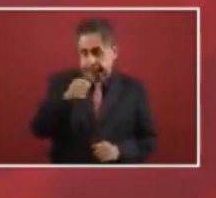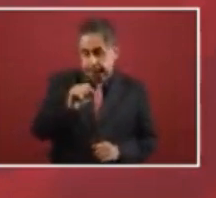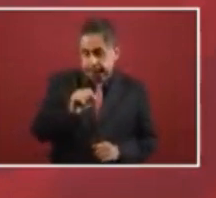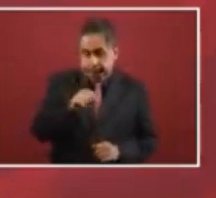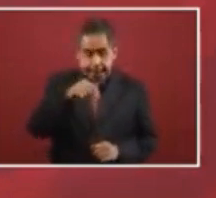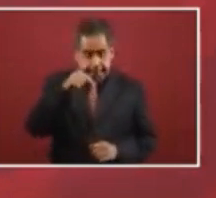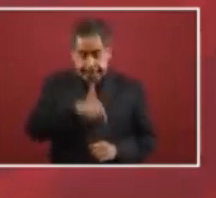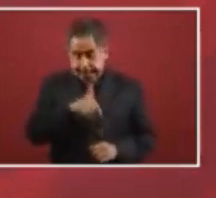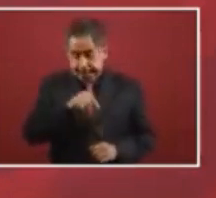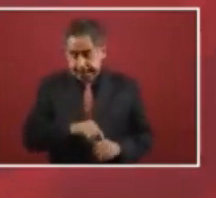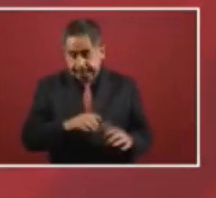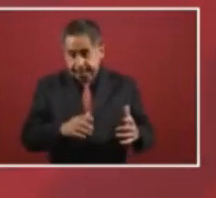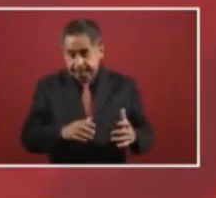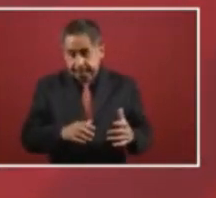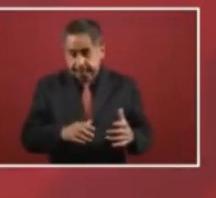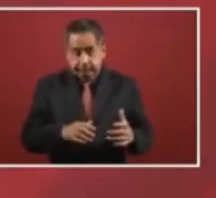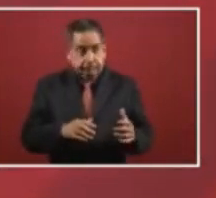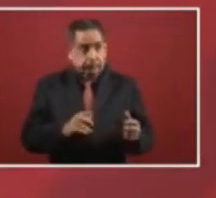circumstances.